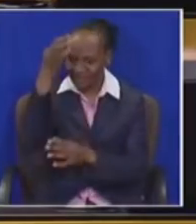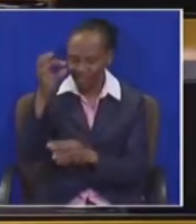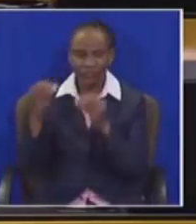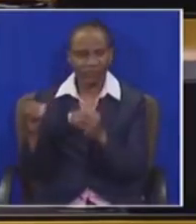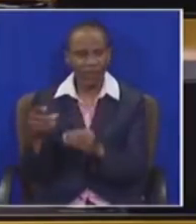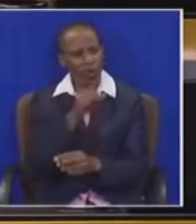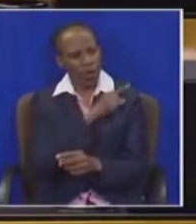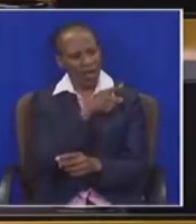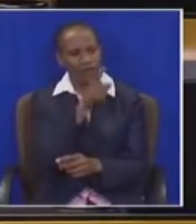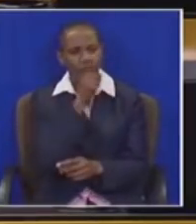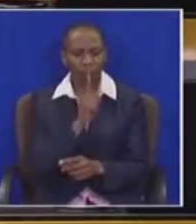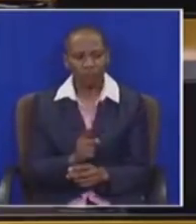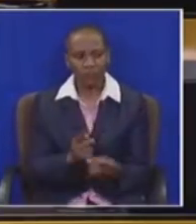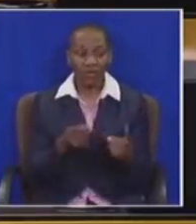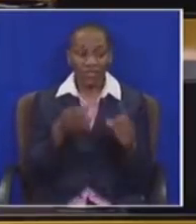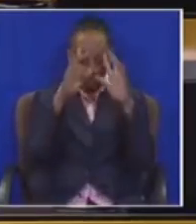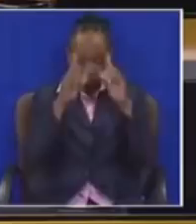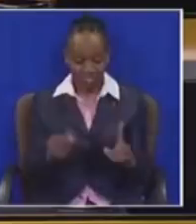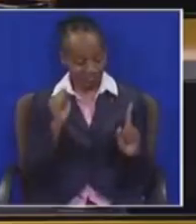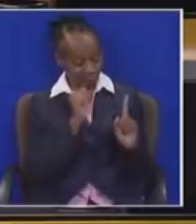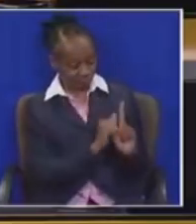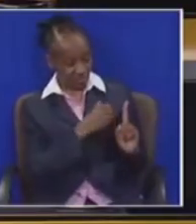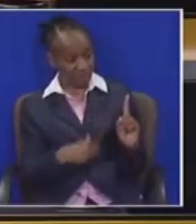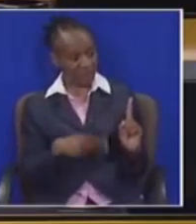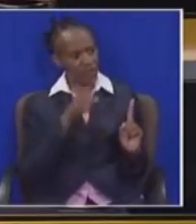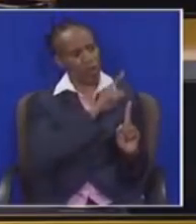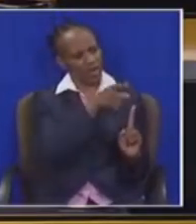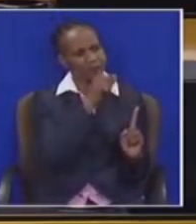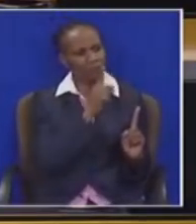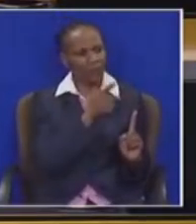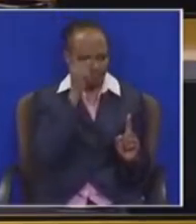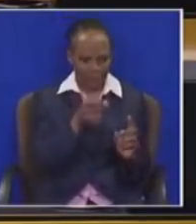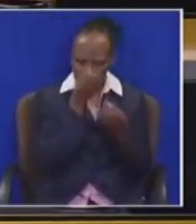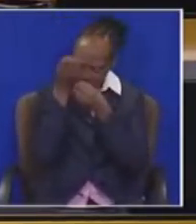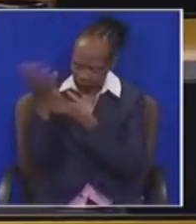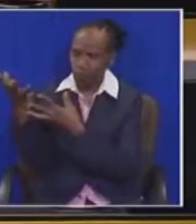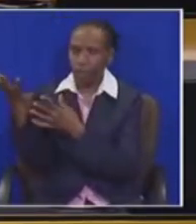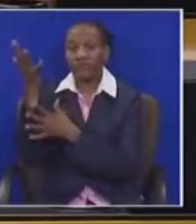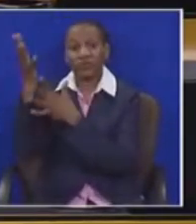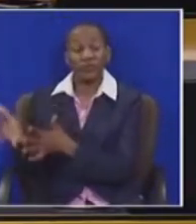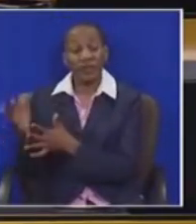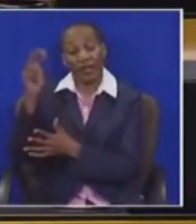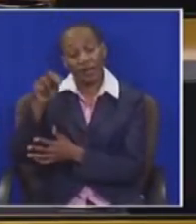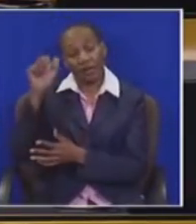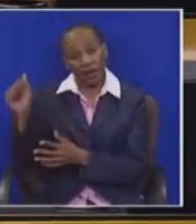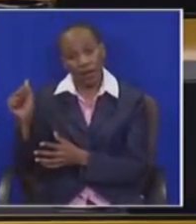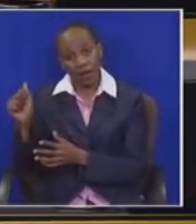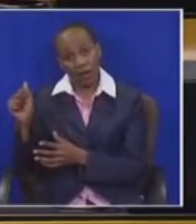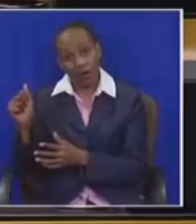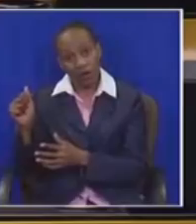he not communicate the President's decision to the Speaker of the National Assembly in line with